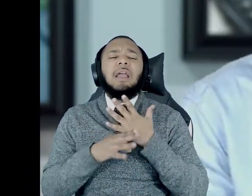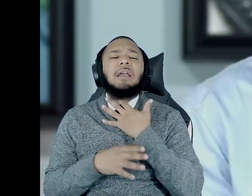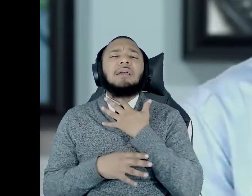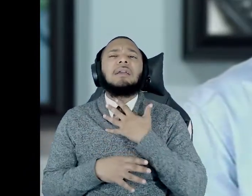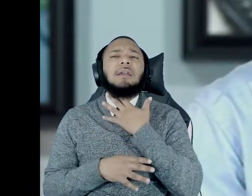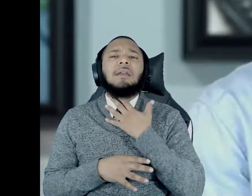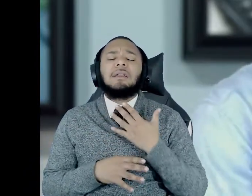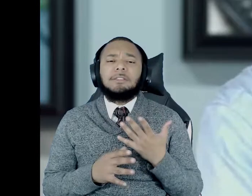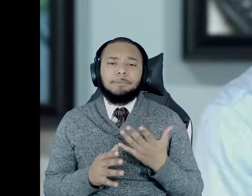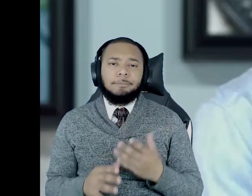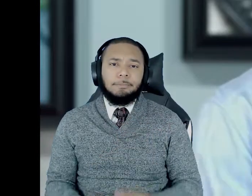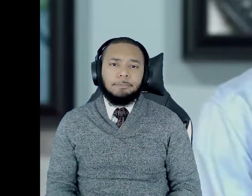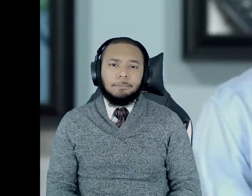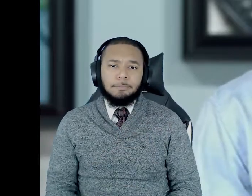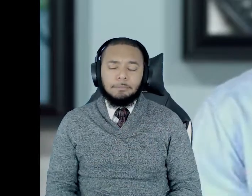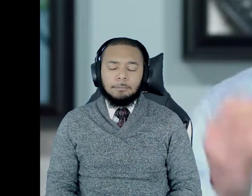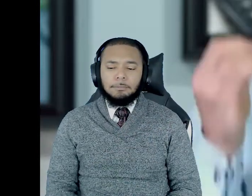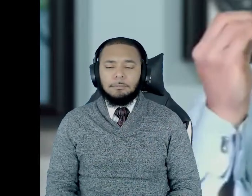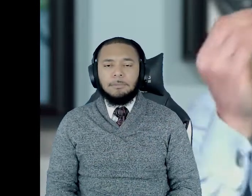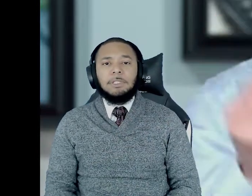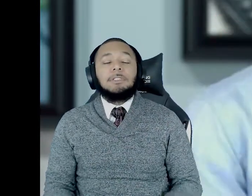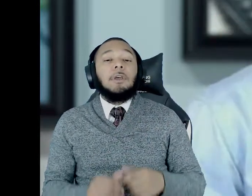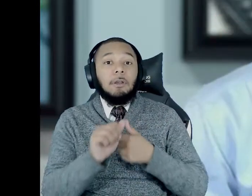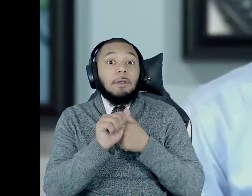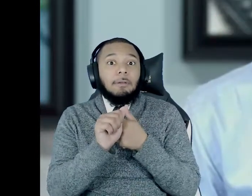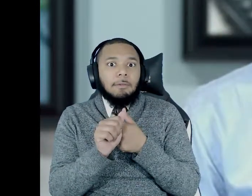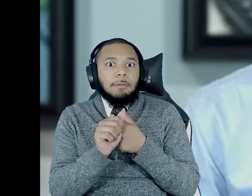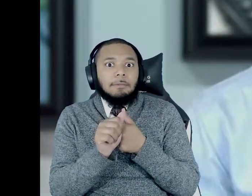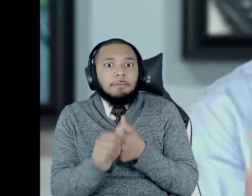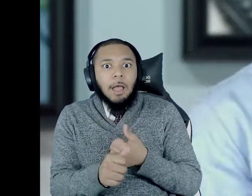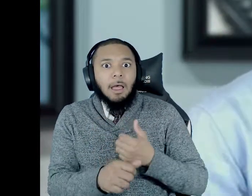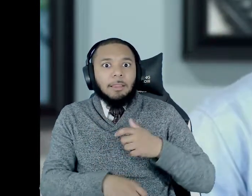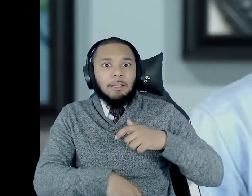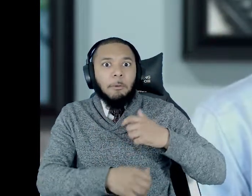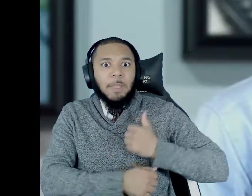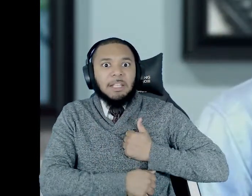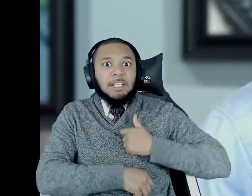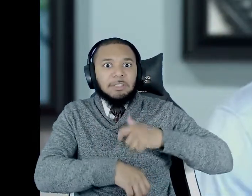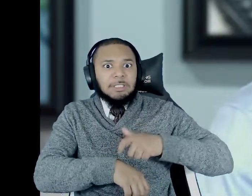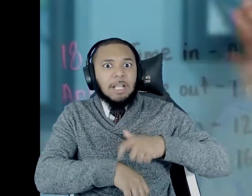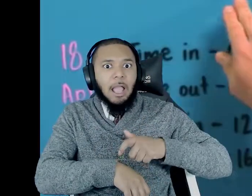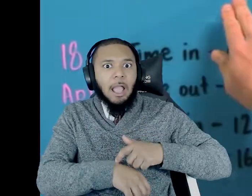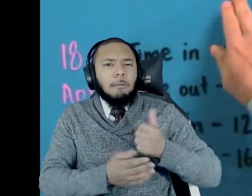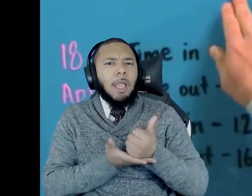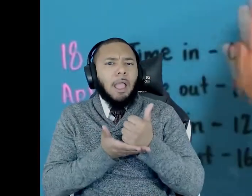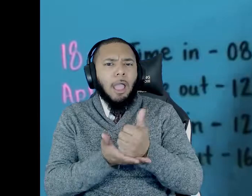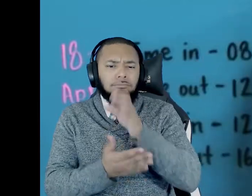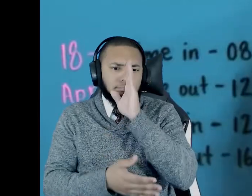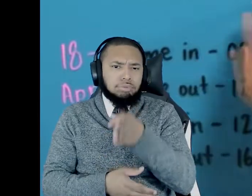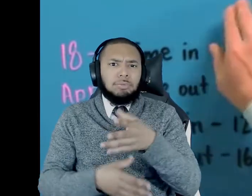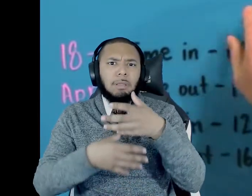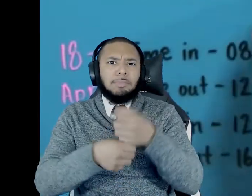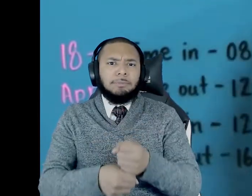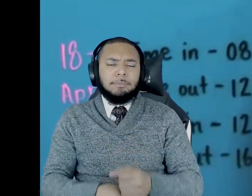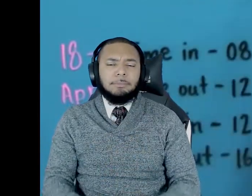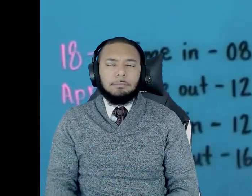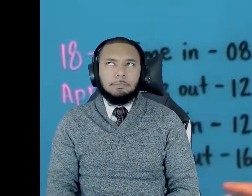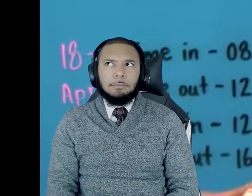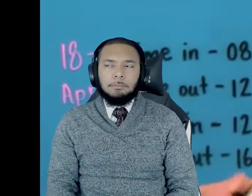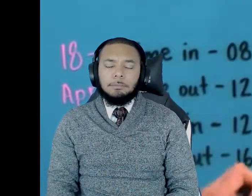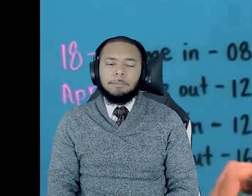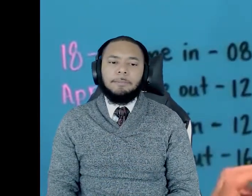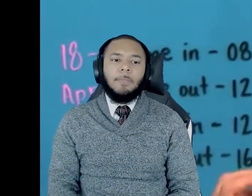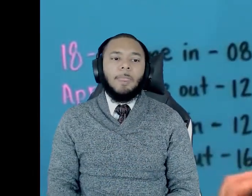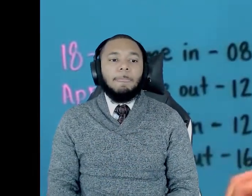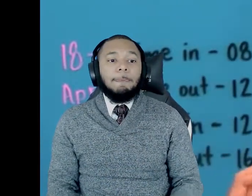talk too much. So using military time really helps with brevity. I recommend. So this is 17:17 or